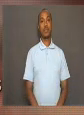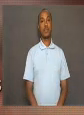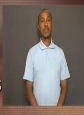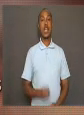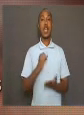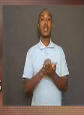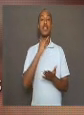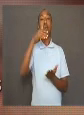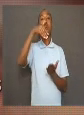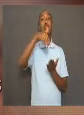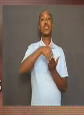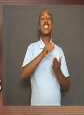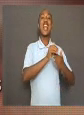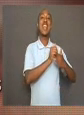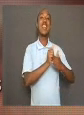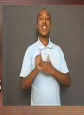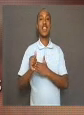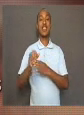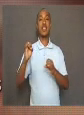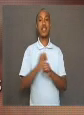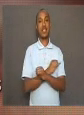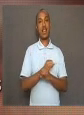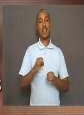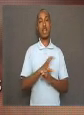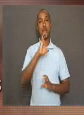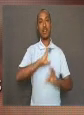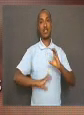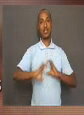is also the leading industrial chemical.